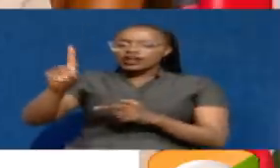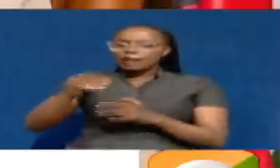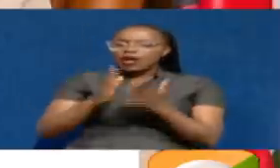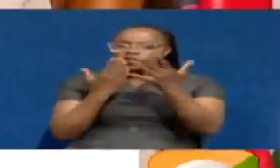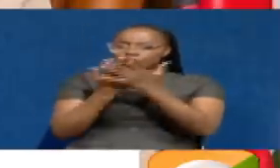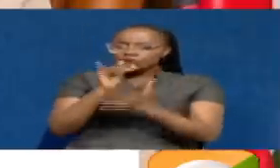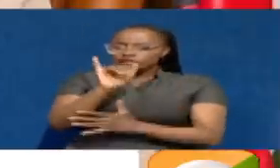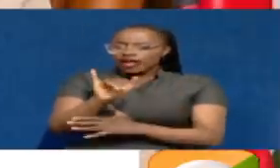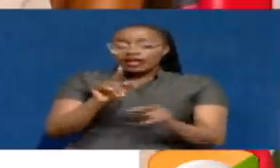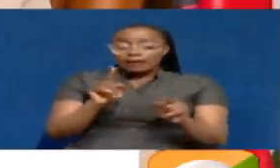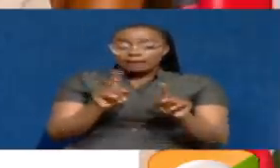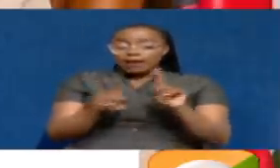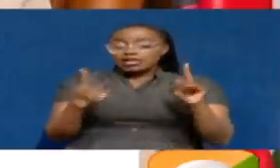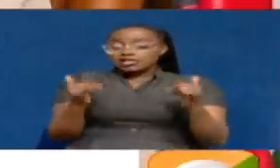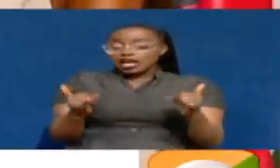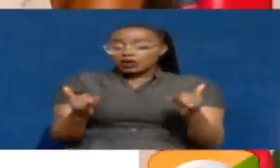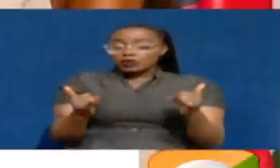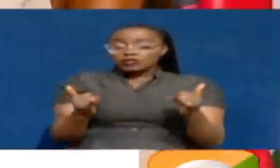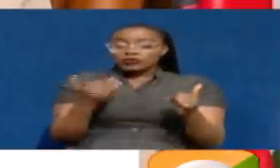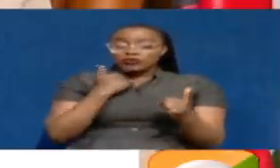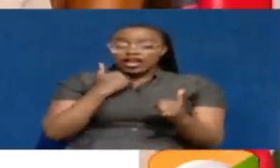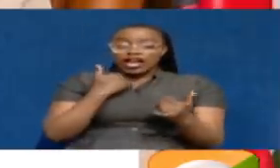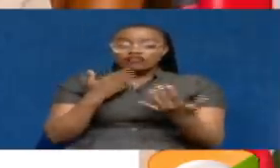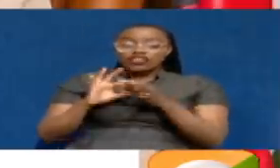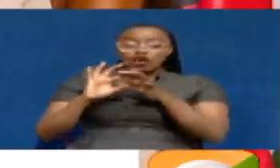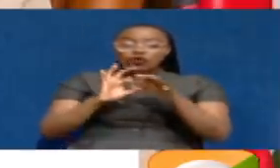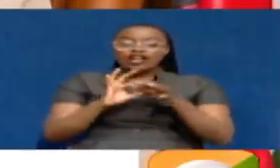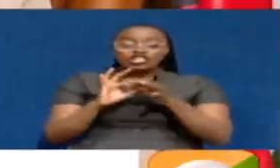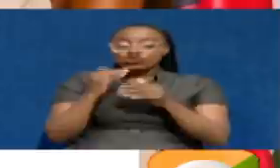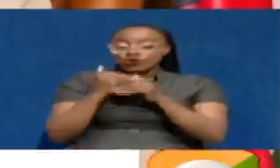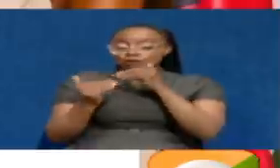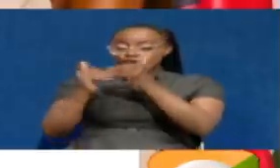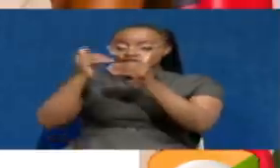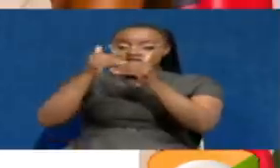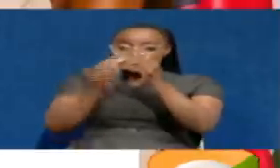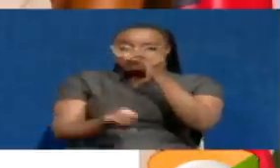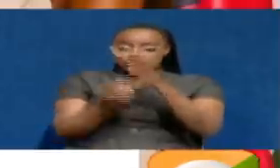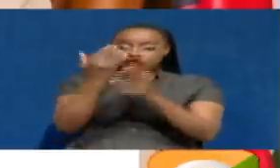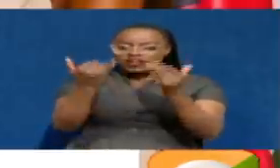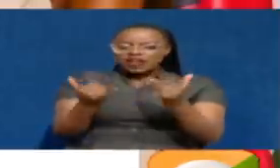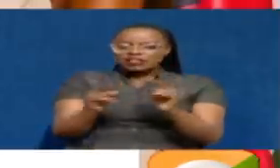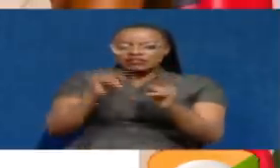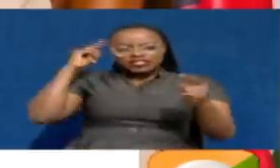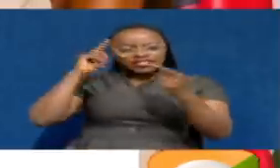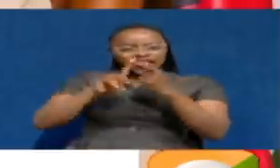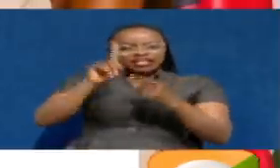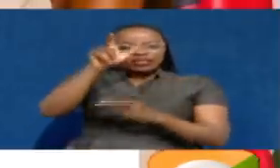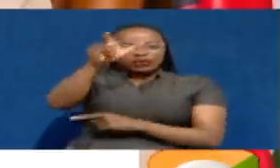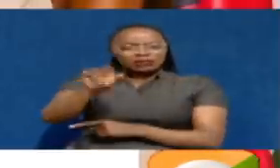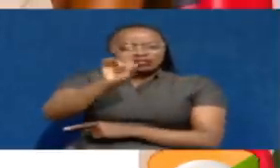suppose. And right now the coalition building, is it targeted at one